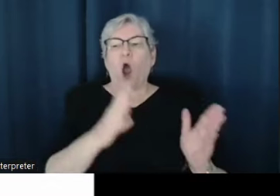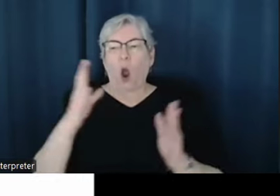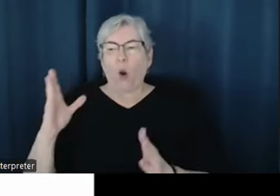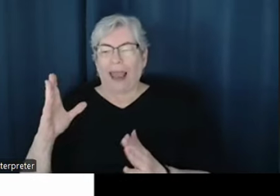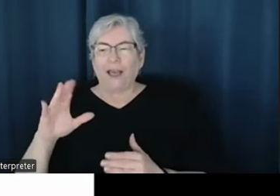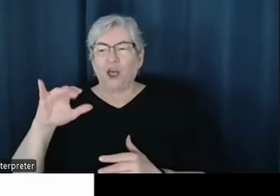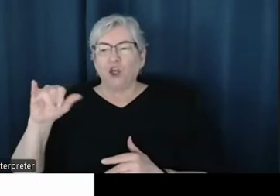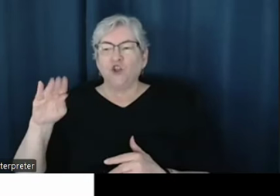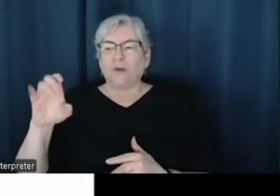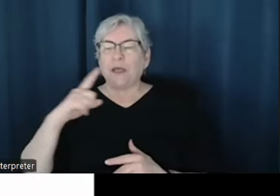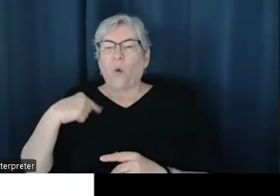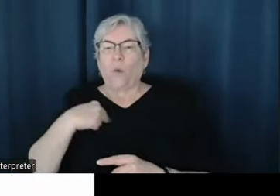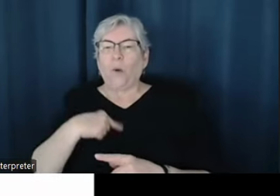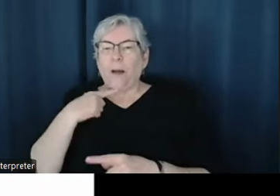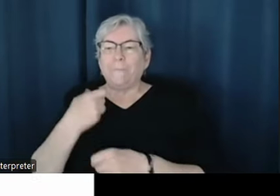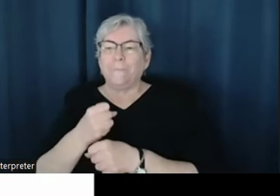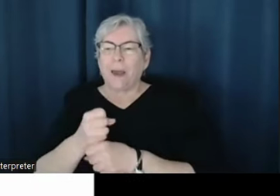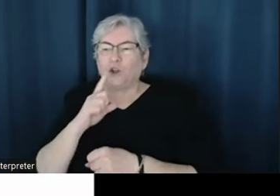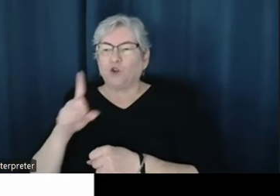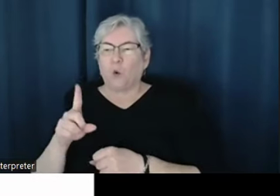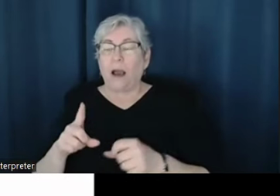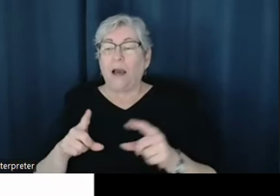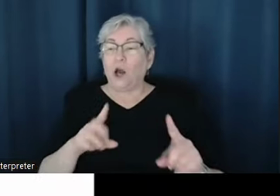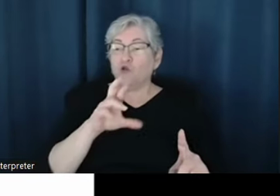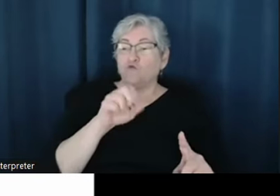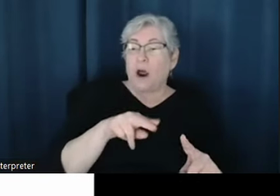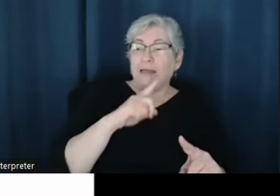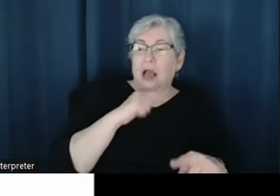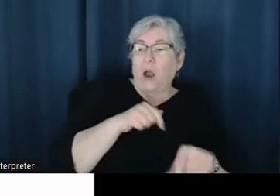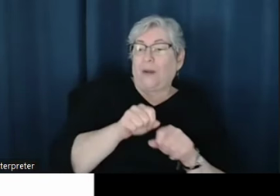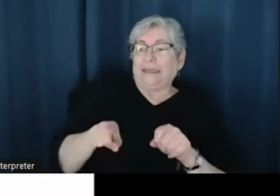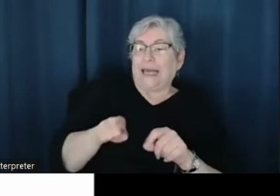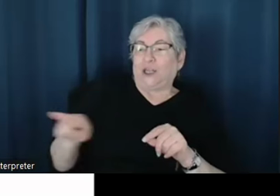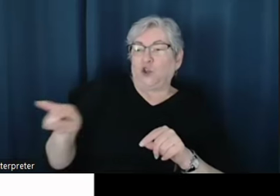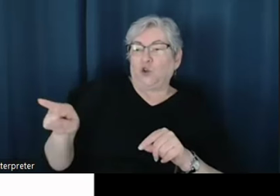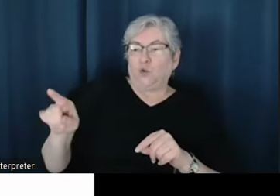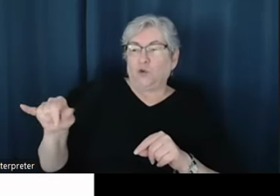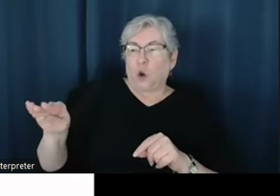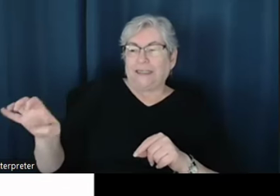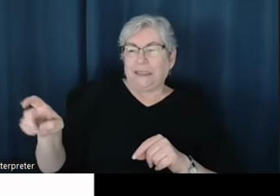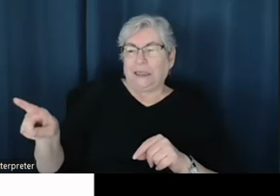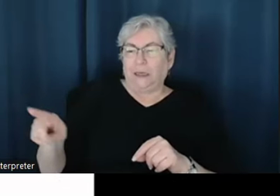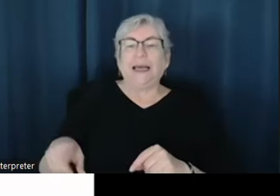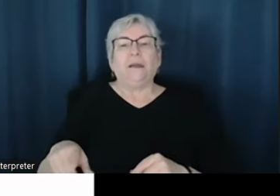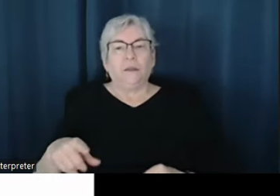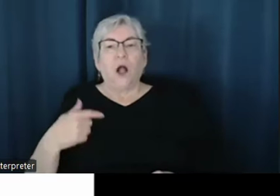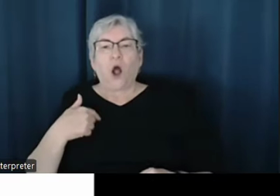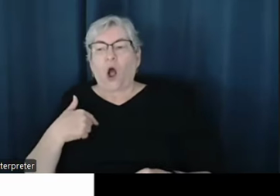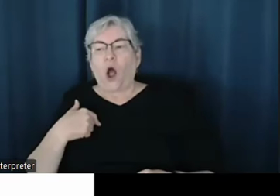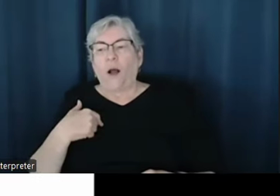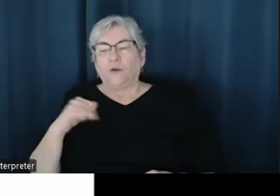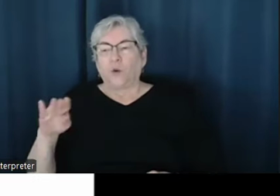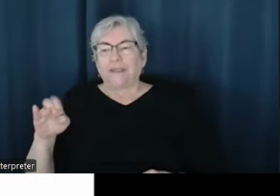will make sure that I can email it to you, and then you can. I'll re-email it to you. Okay. So we will repost